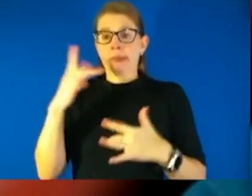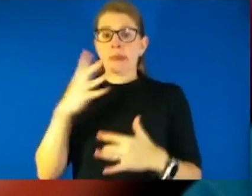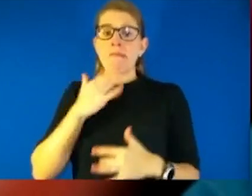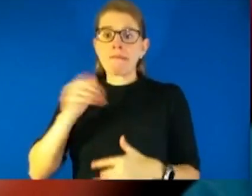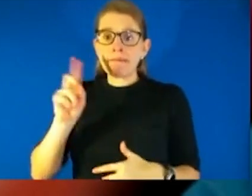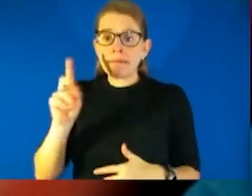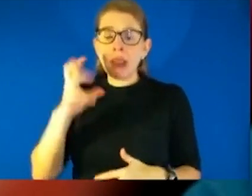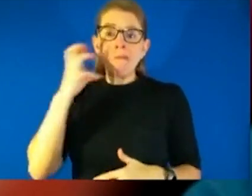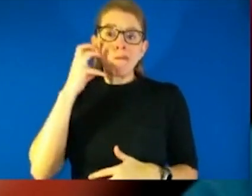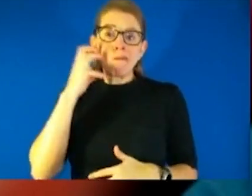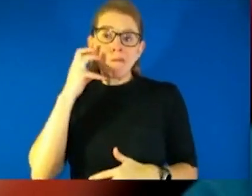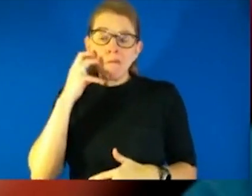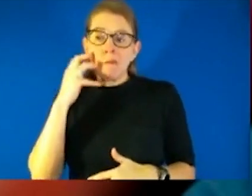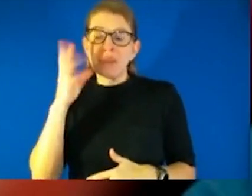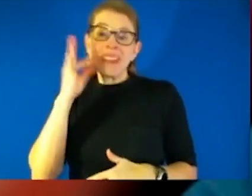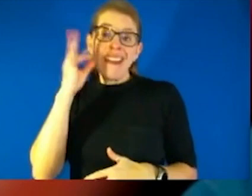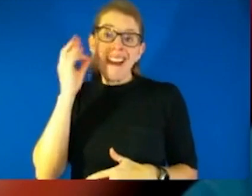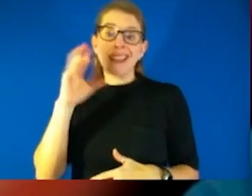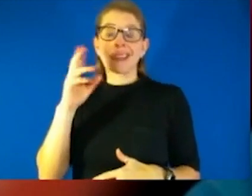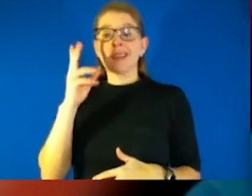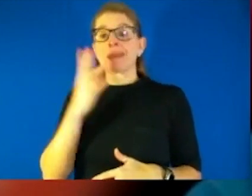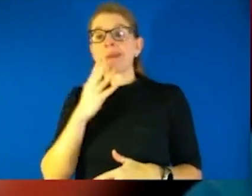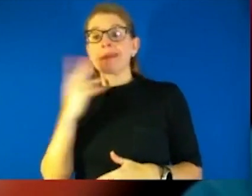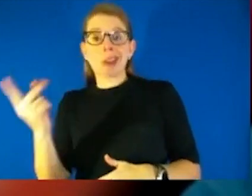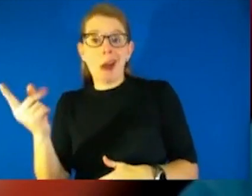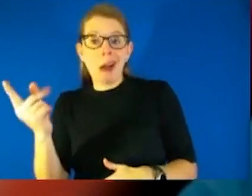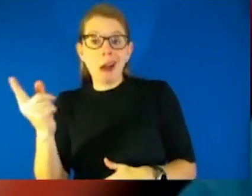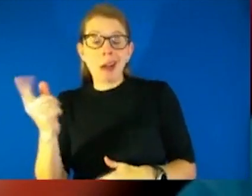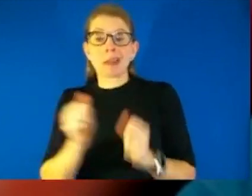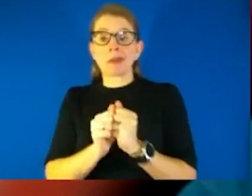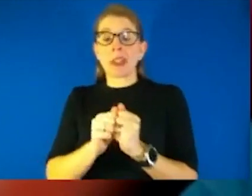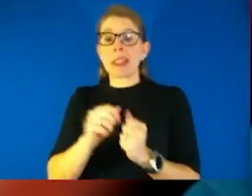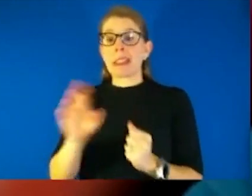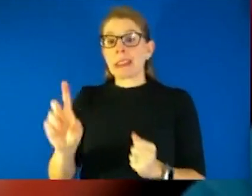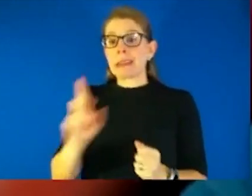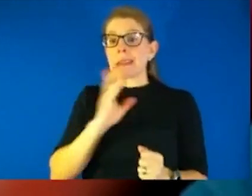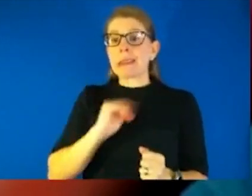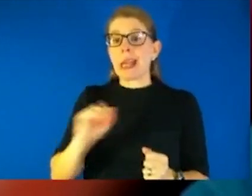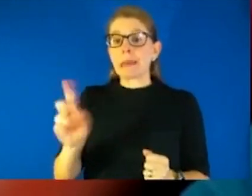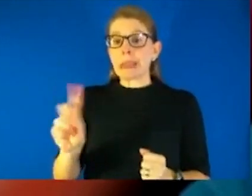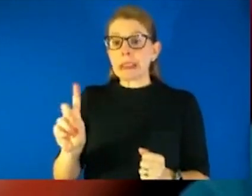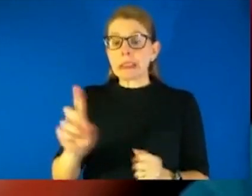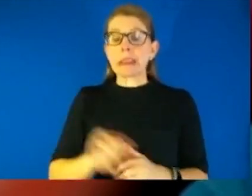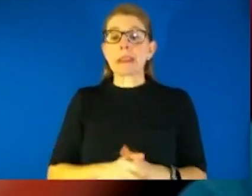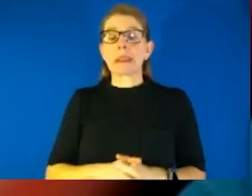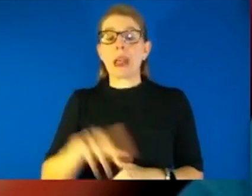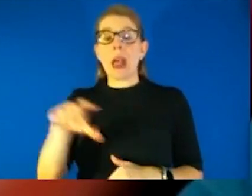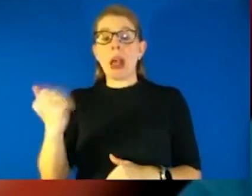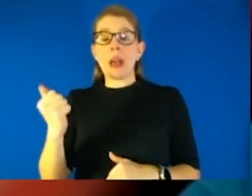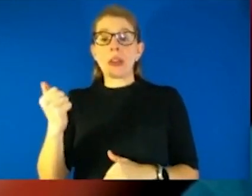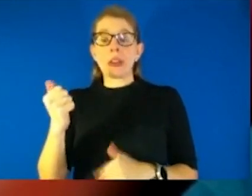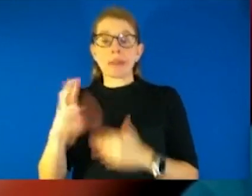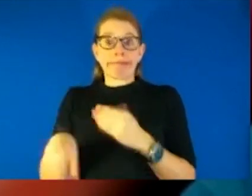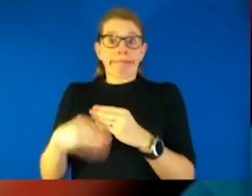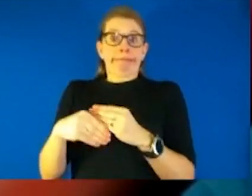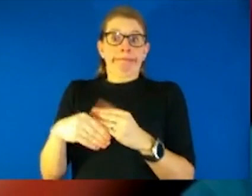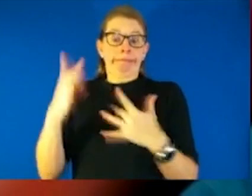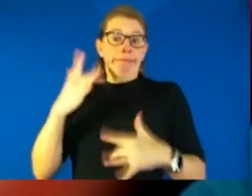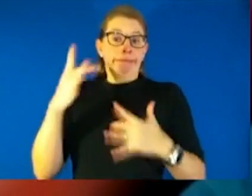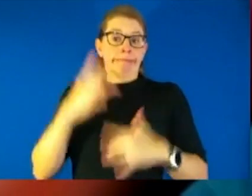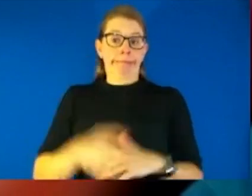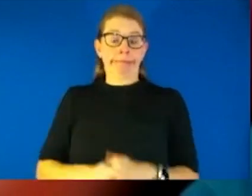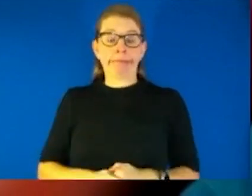obese cats with diabetes and other underlying diseases. And they are the ones